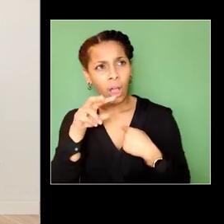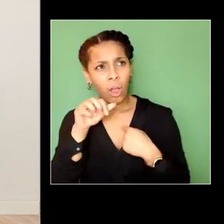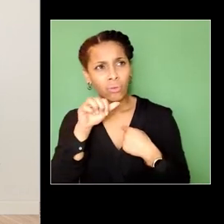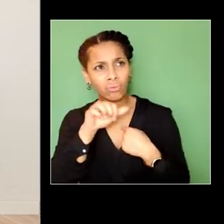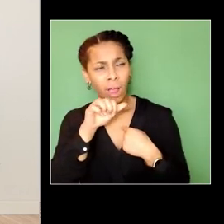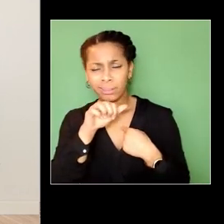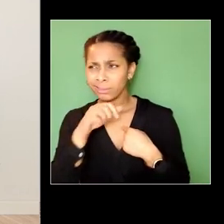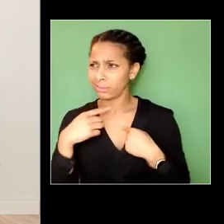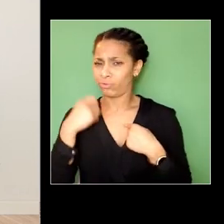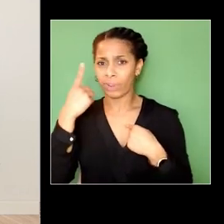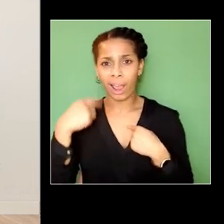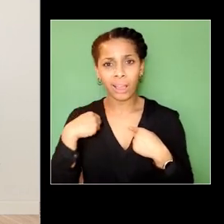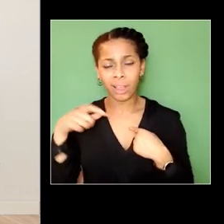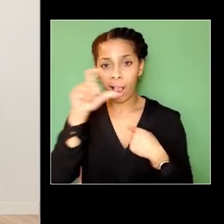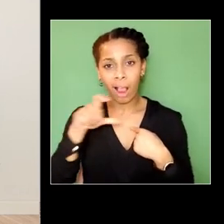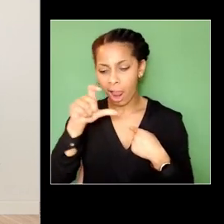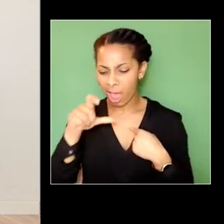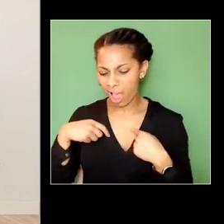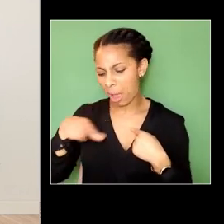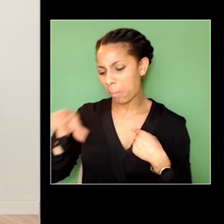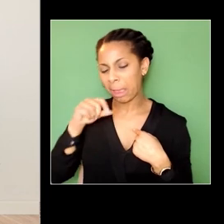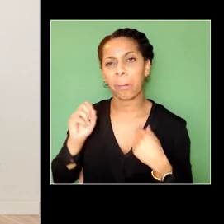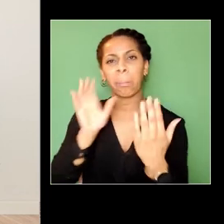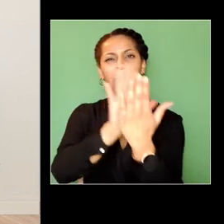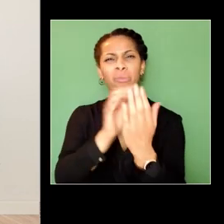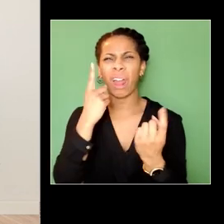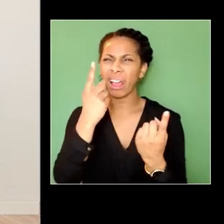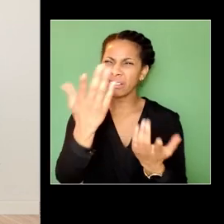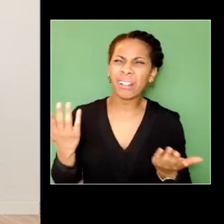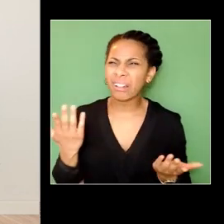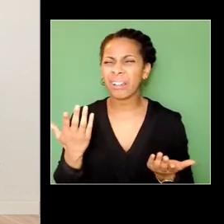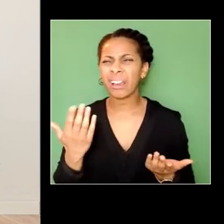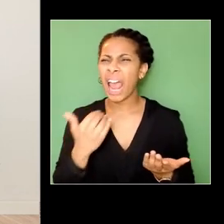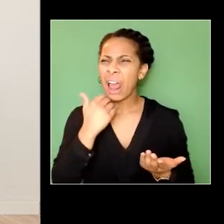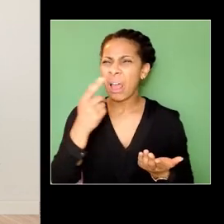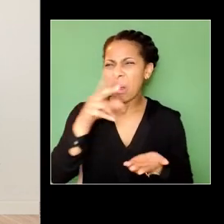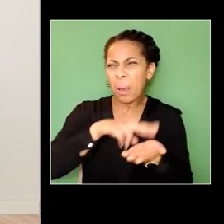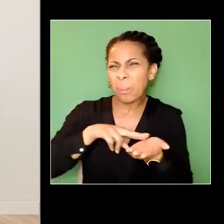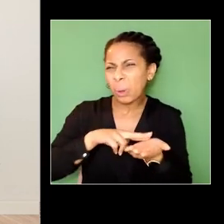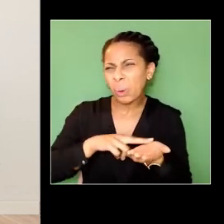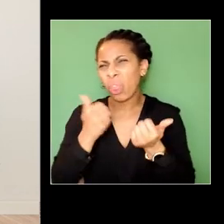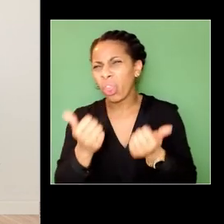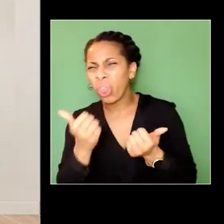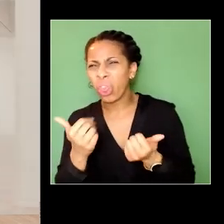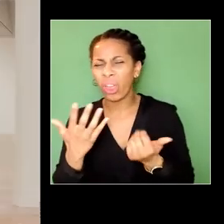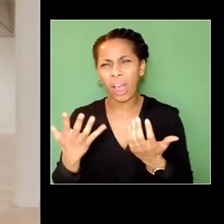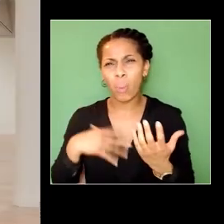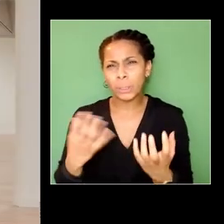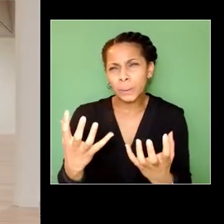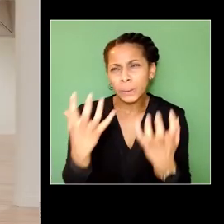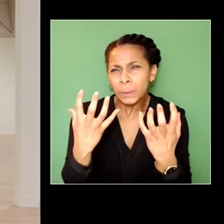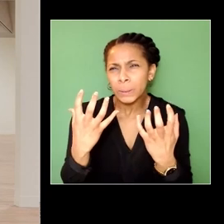color, you put it up, and then you wonder why it's not doing what you want it to. That blue isn't doing what it does in a,